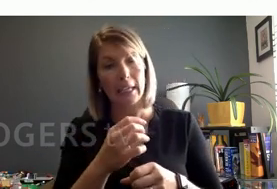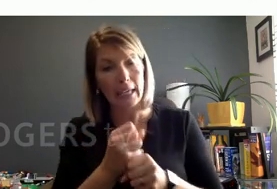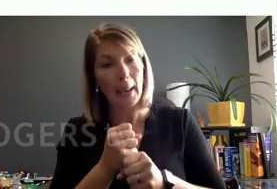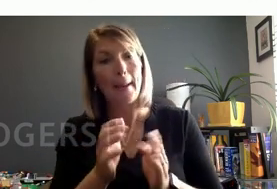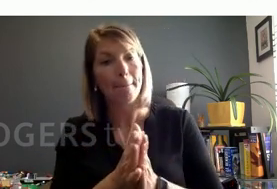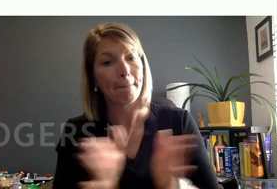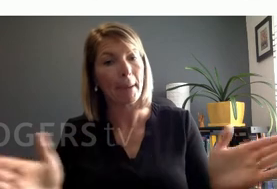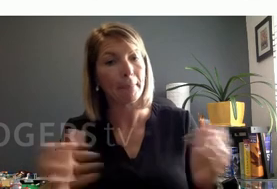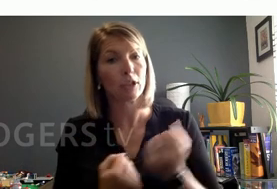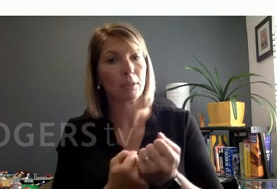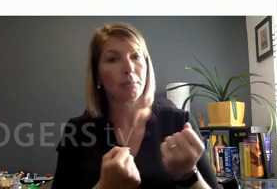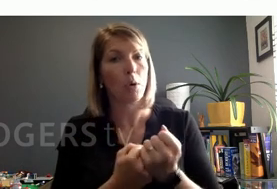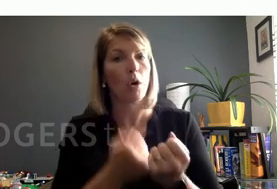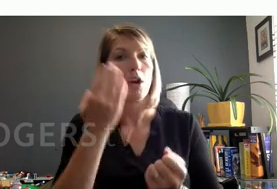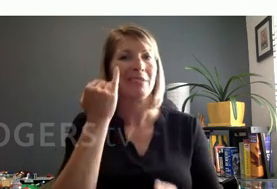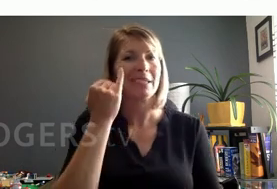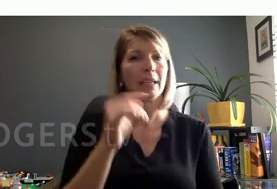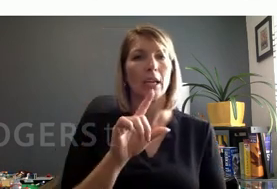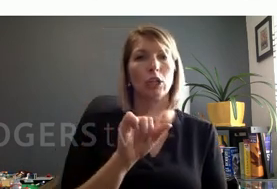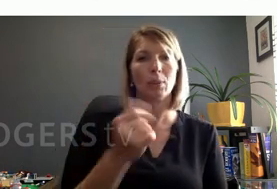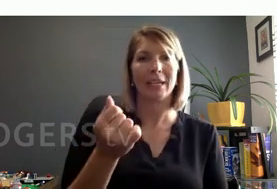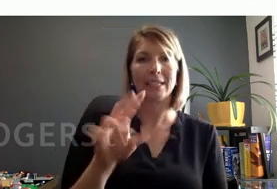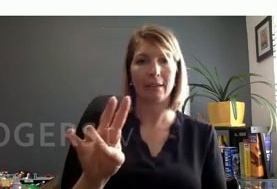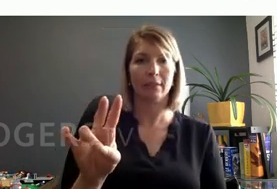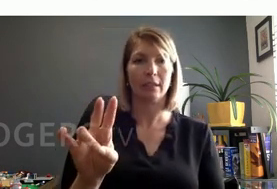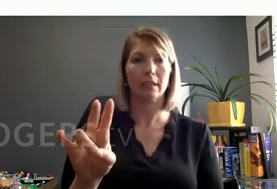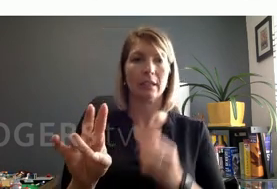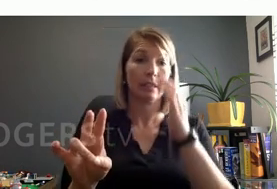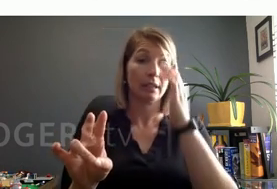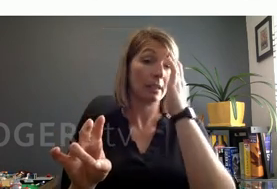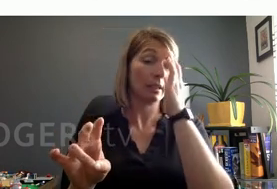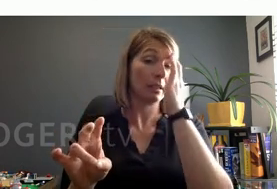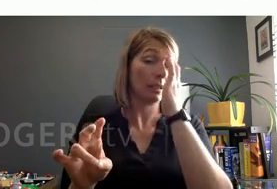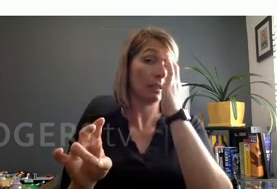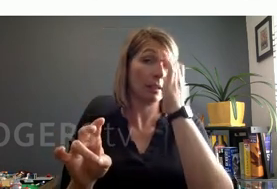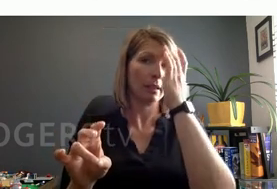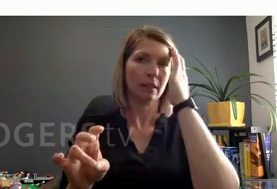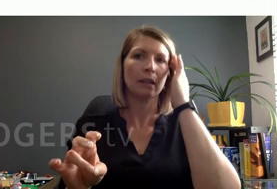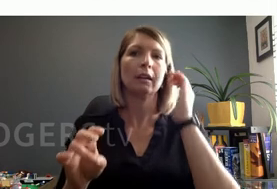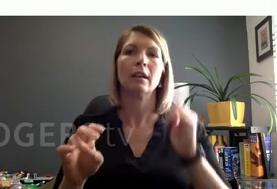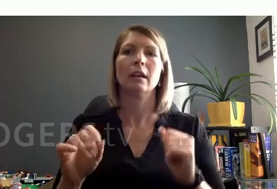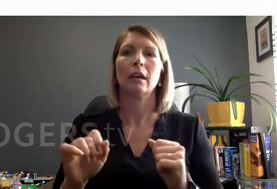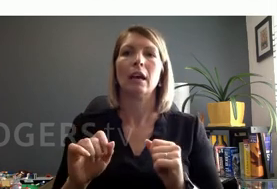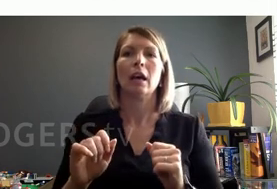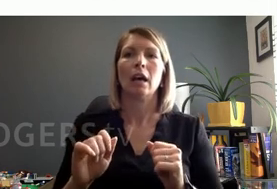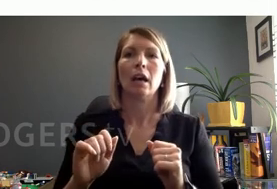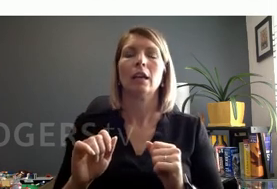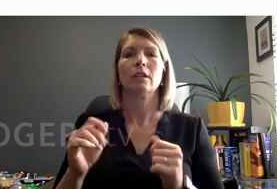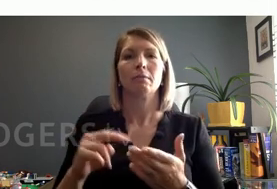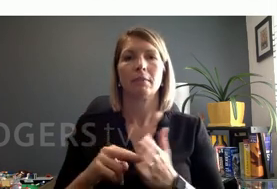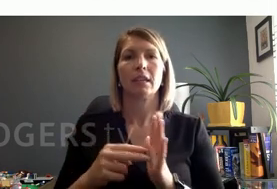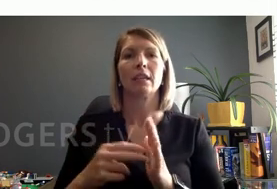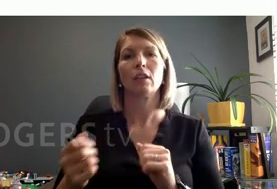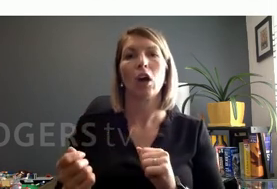survey, 2017. Multiculturalism was actually ranked number 2 as national symbol ahead of